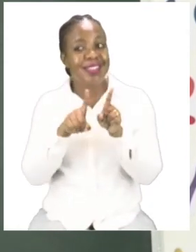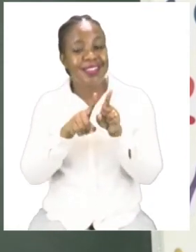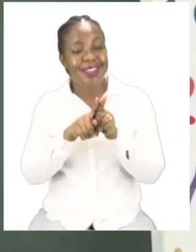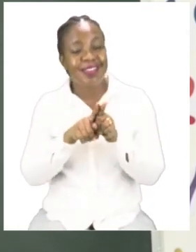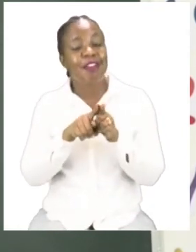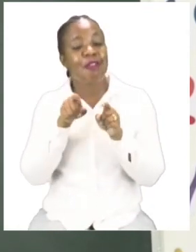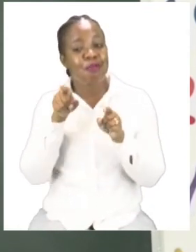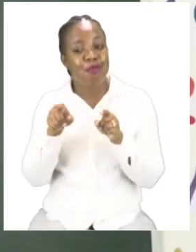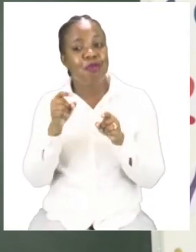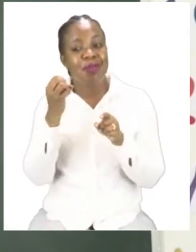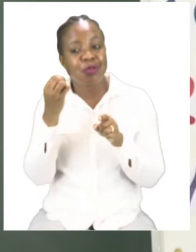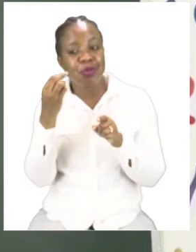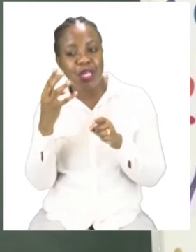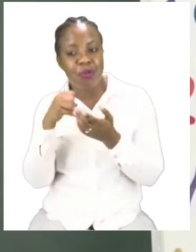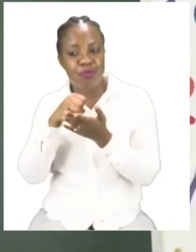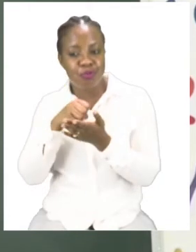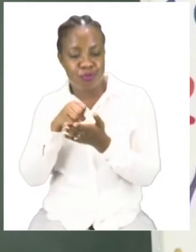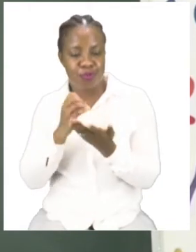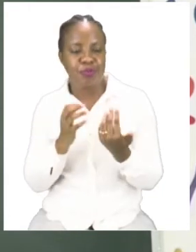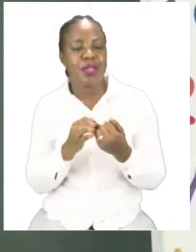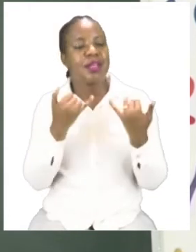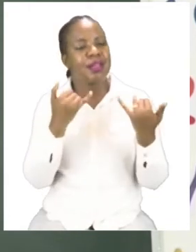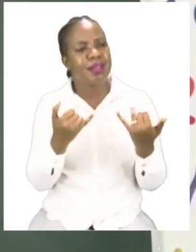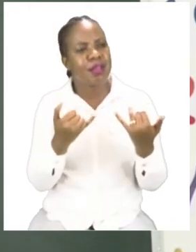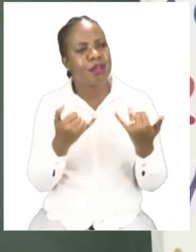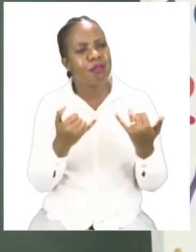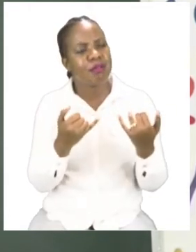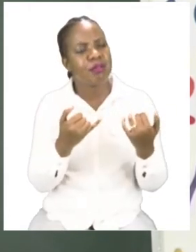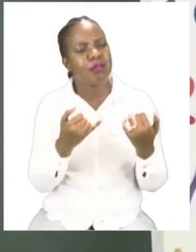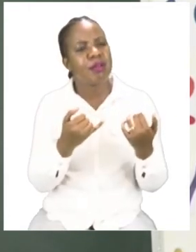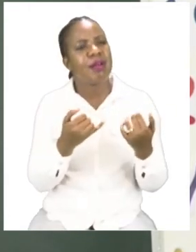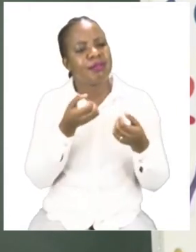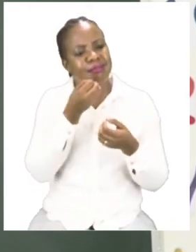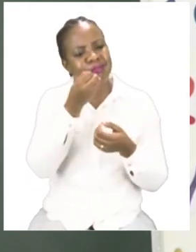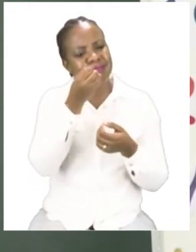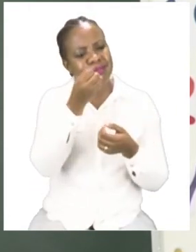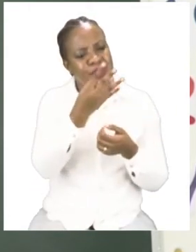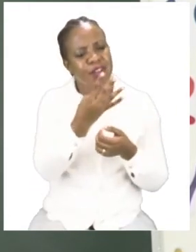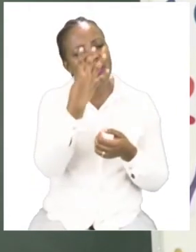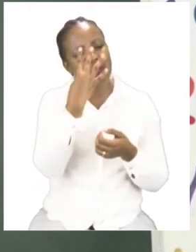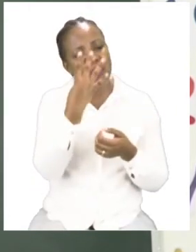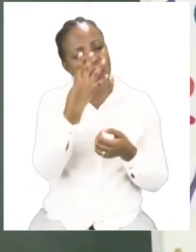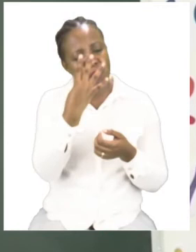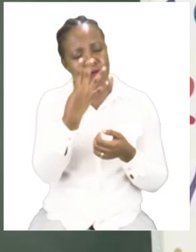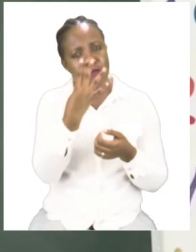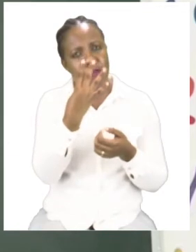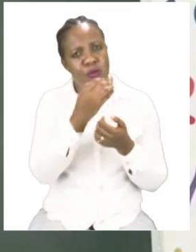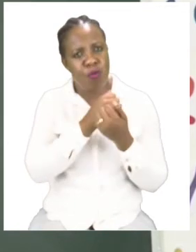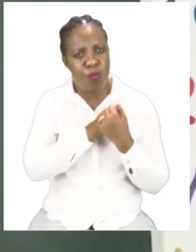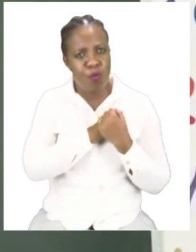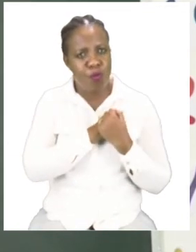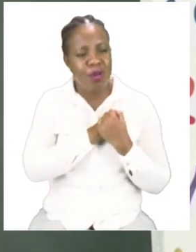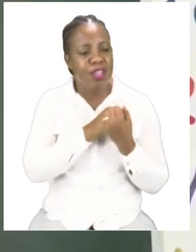says that the person gave 4 to their grandmother. So we are going to give it to our